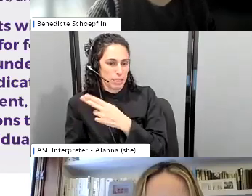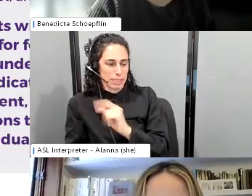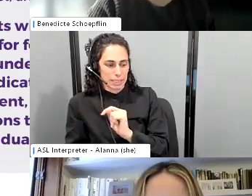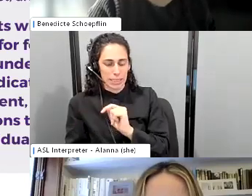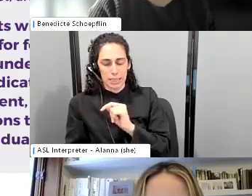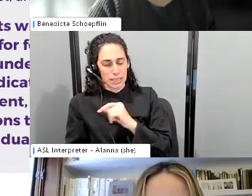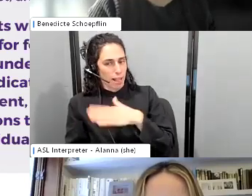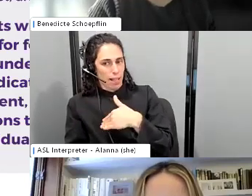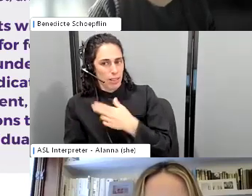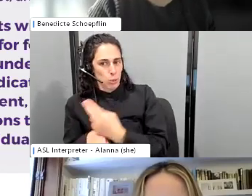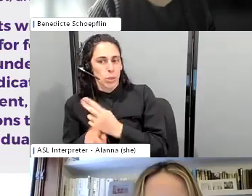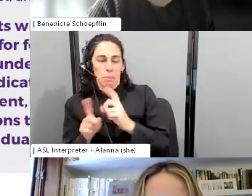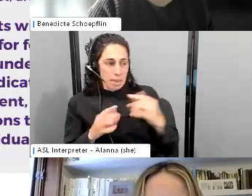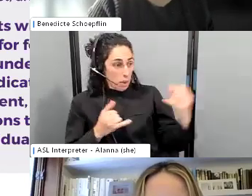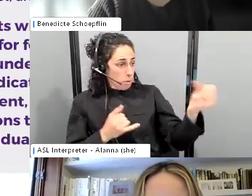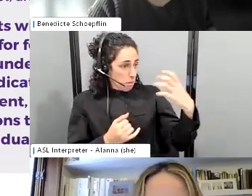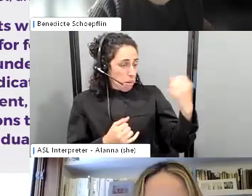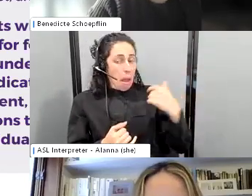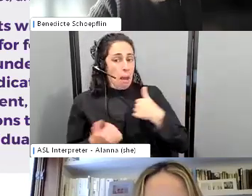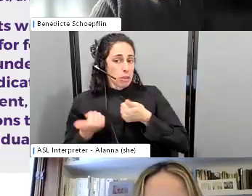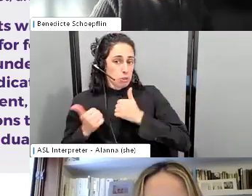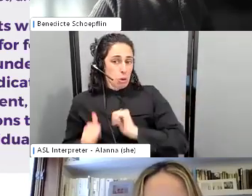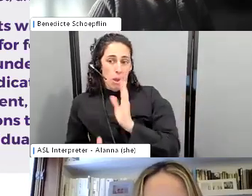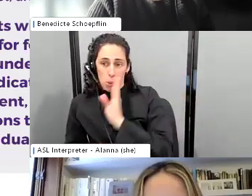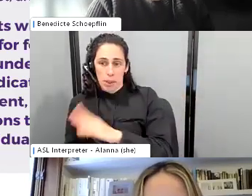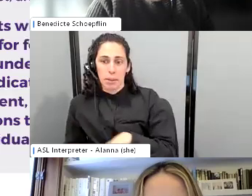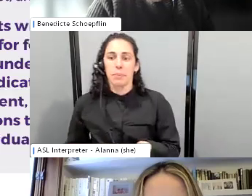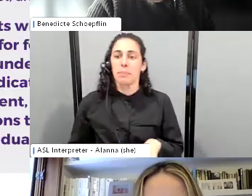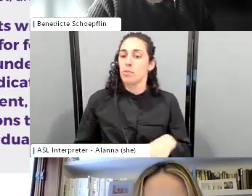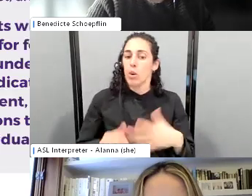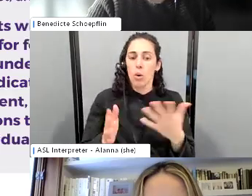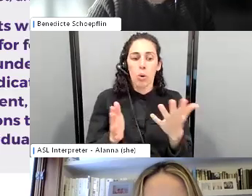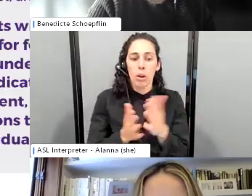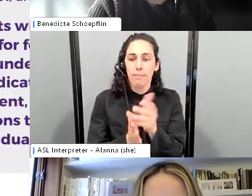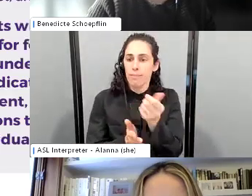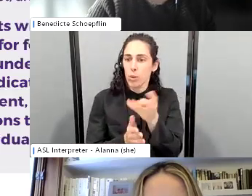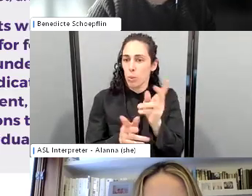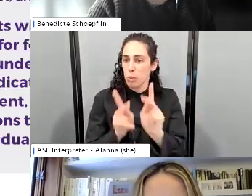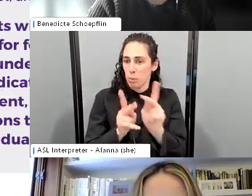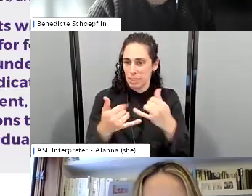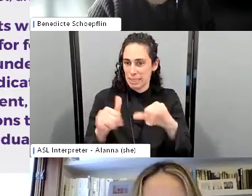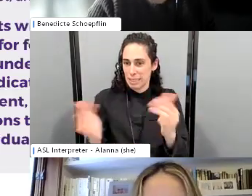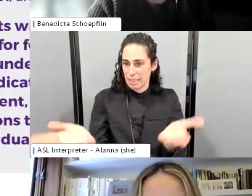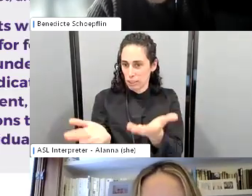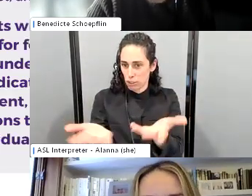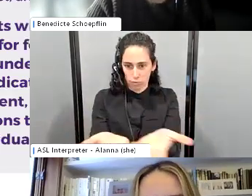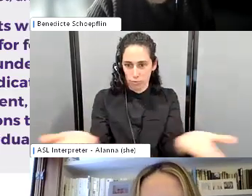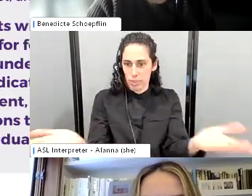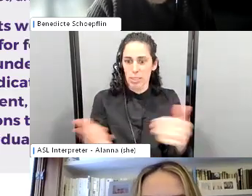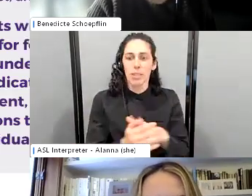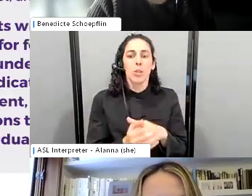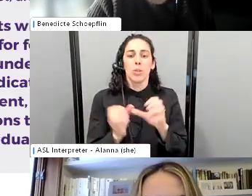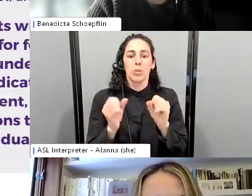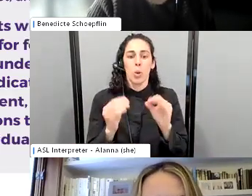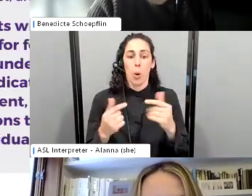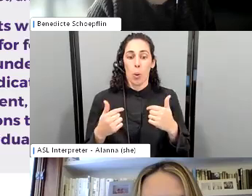just wanted to remind people that Benedict and I from the CNPEA and EAPO are also co-hosting a